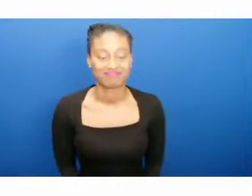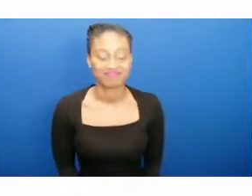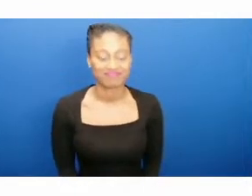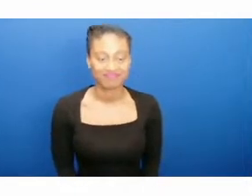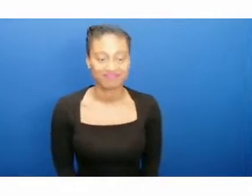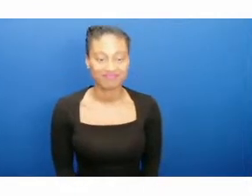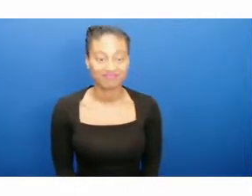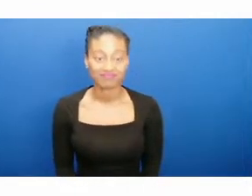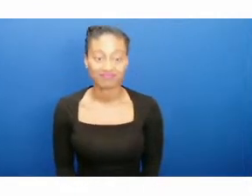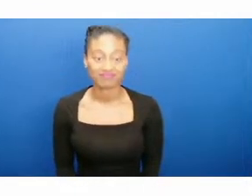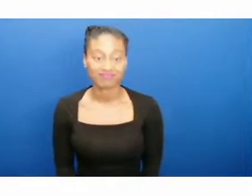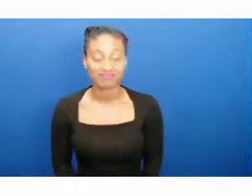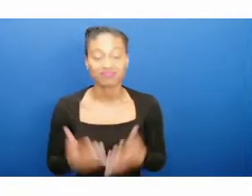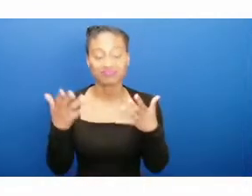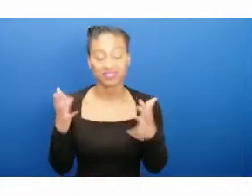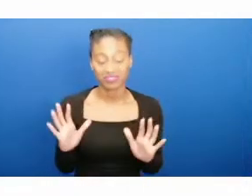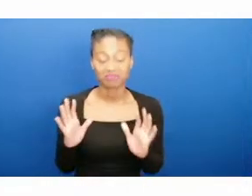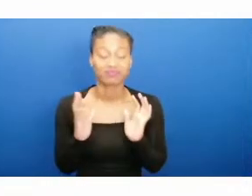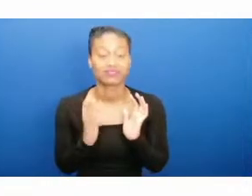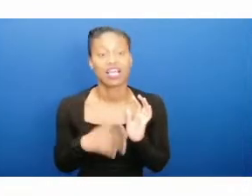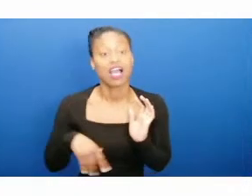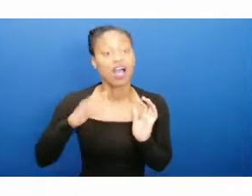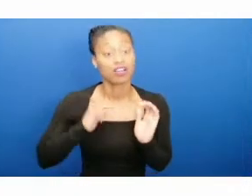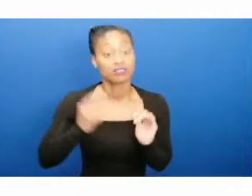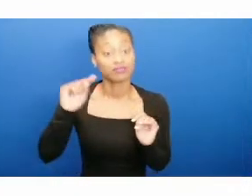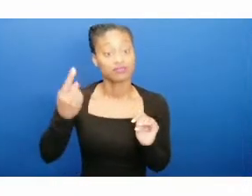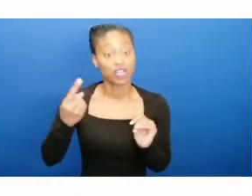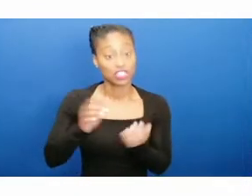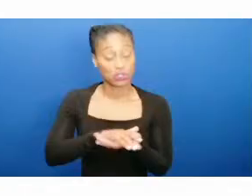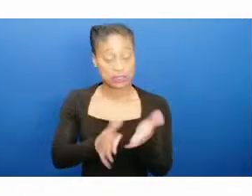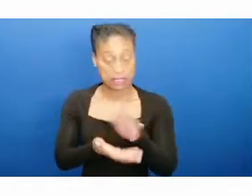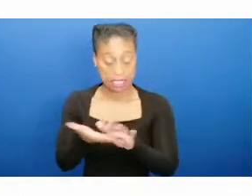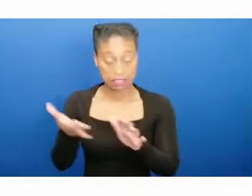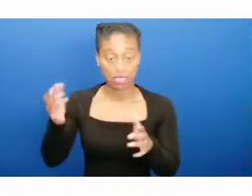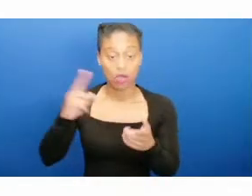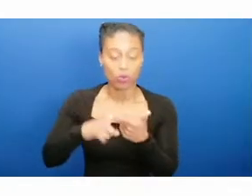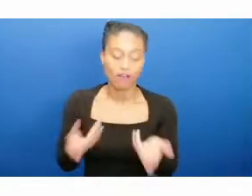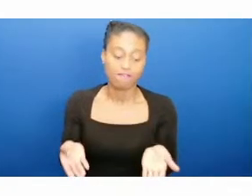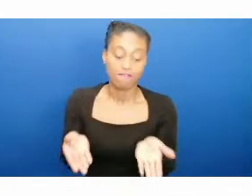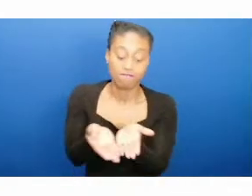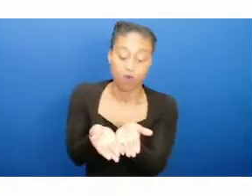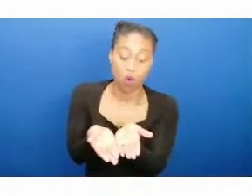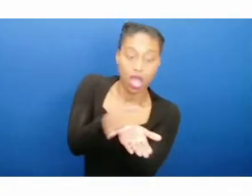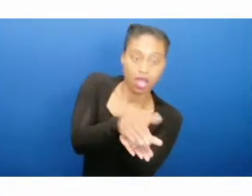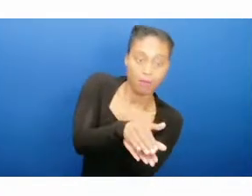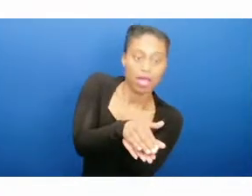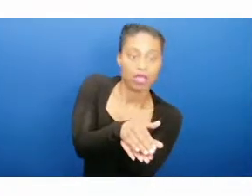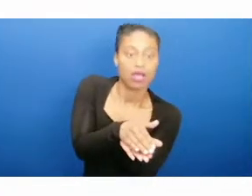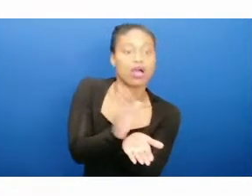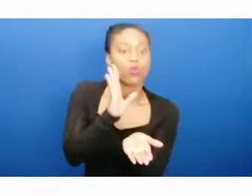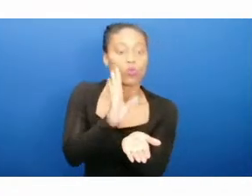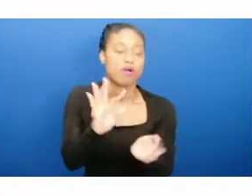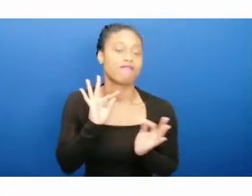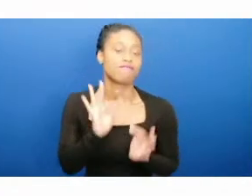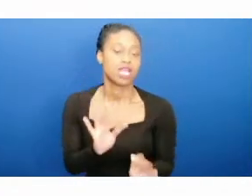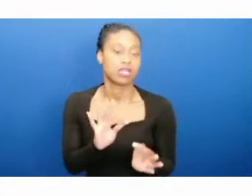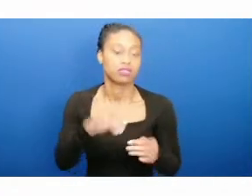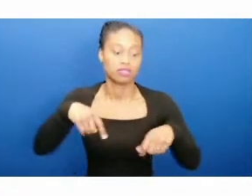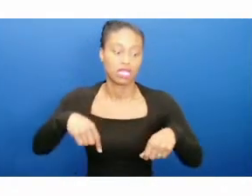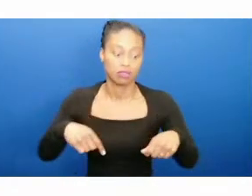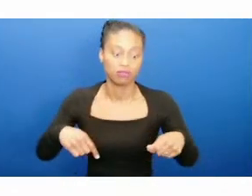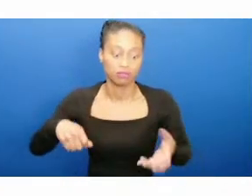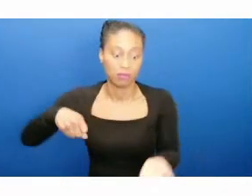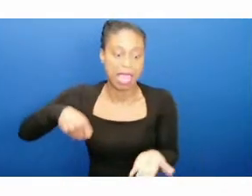All right, so our first tortilla, we're going to make space. Once we fold these in half, they're going to fit in this pan perfectly.